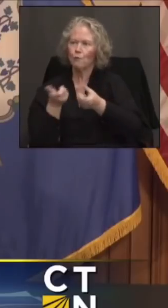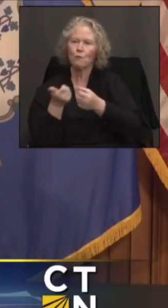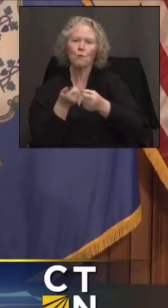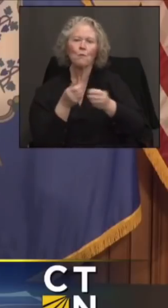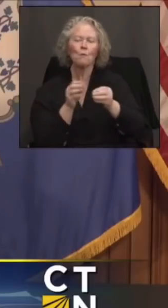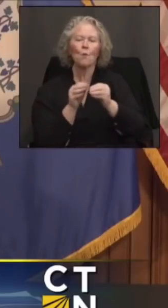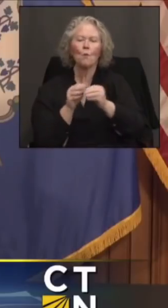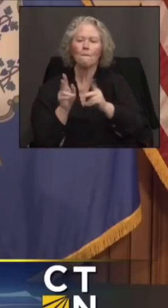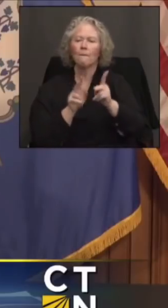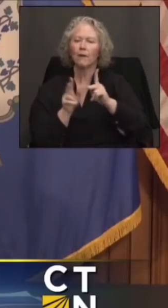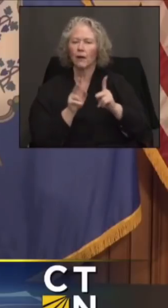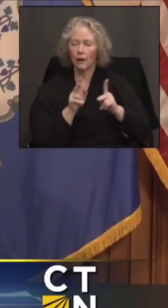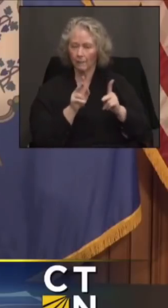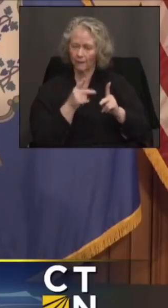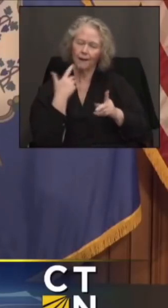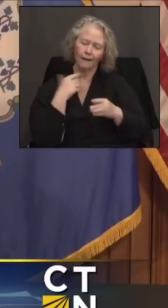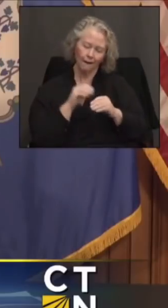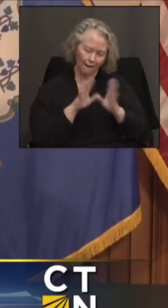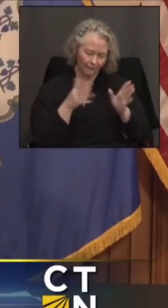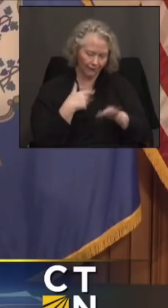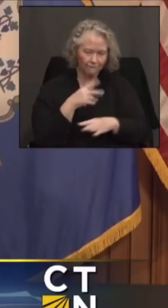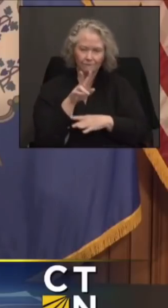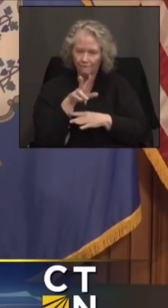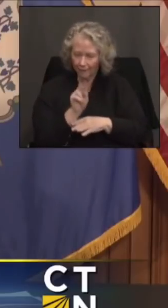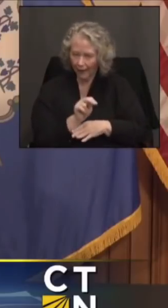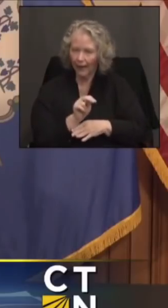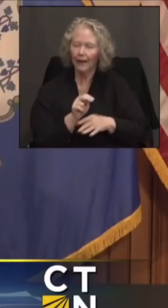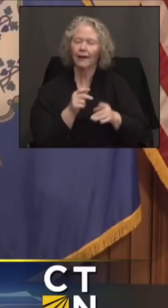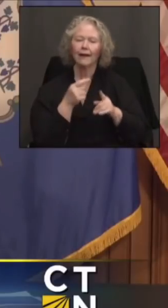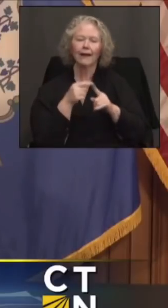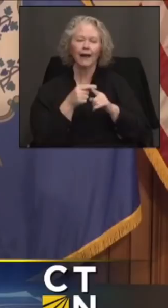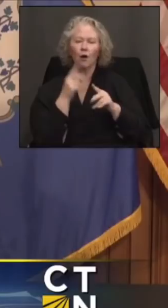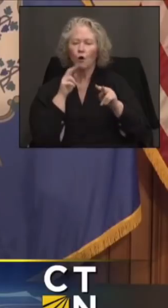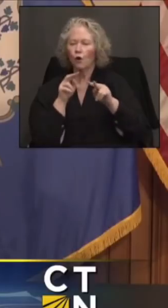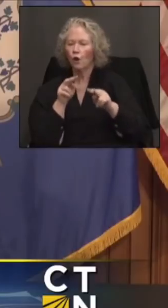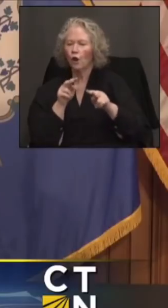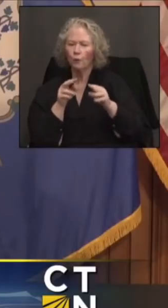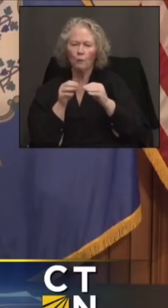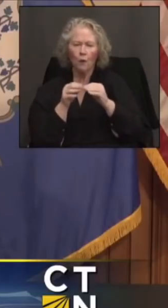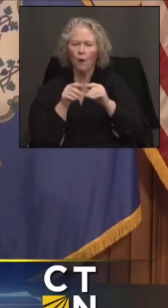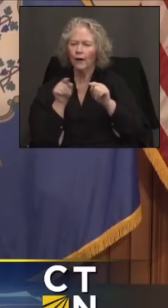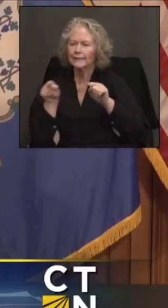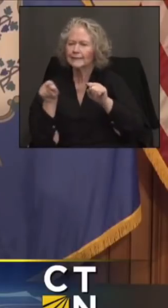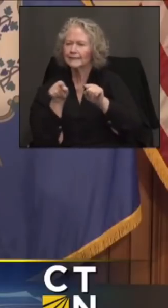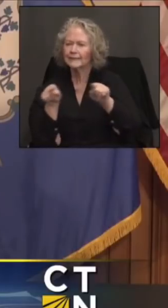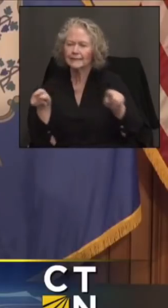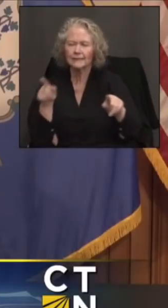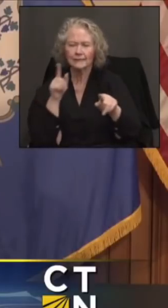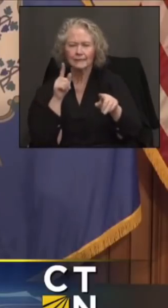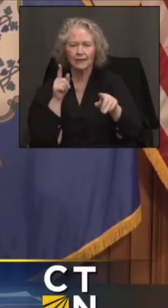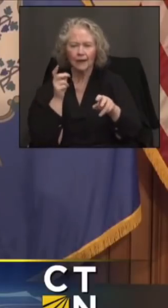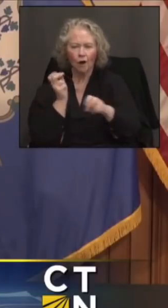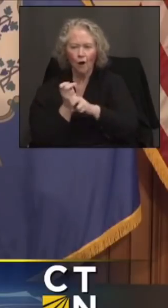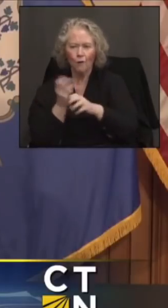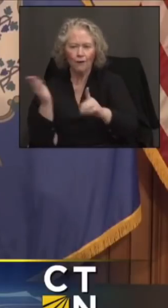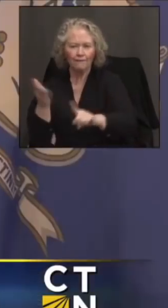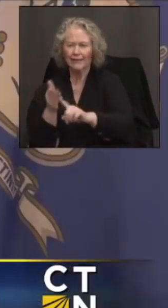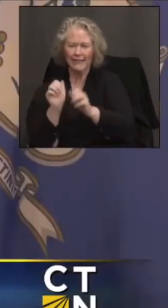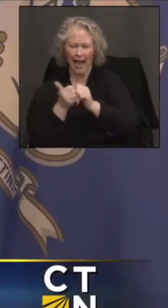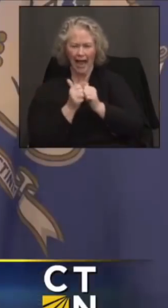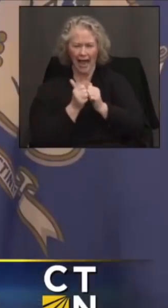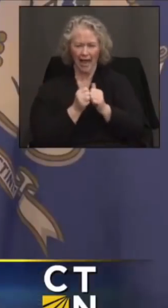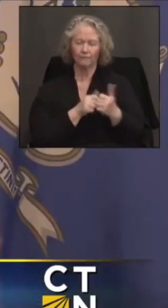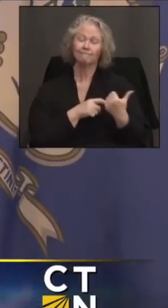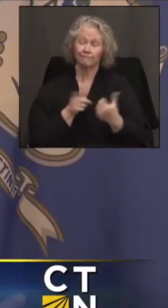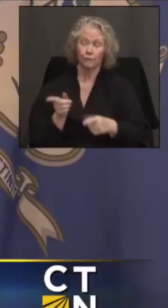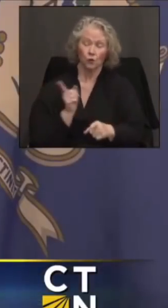that you're going to be doing as supply reaches demand and you're looking at those more difficult to reach populations? I think you're right,